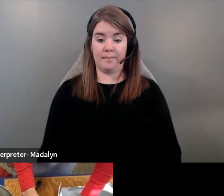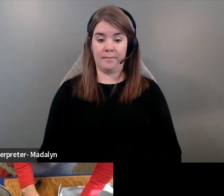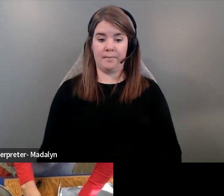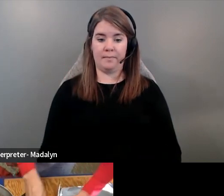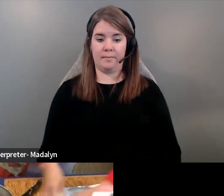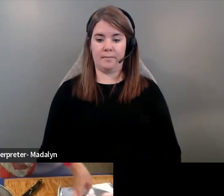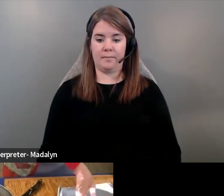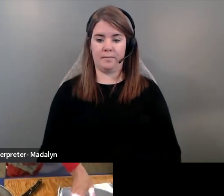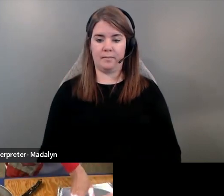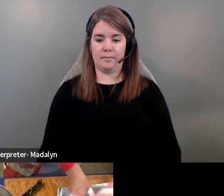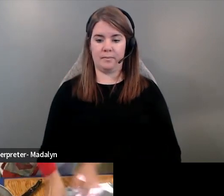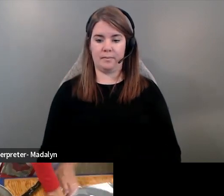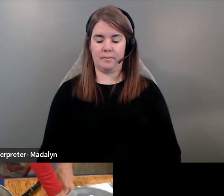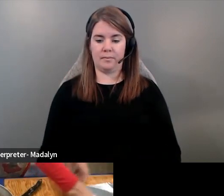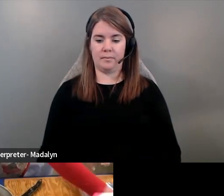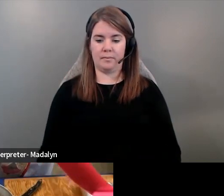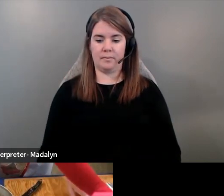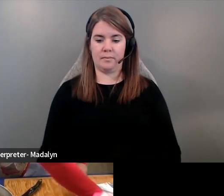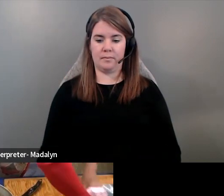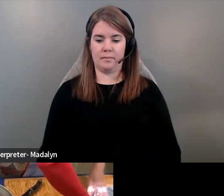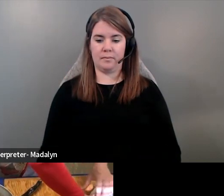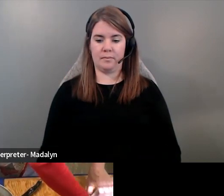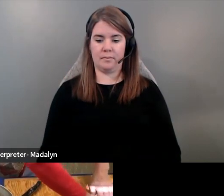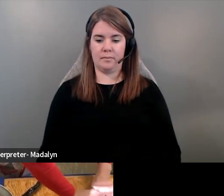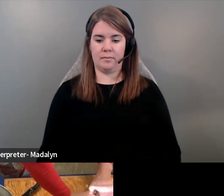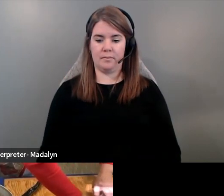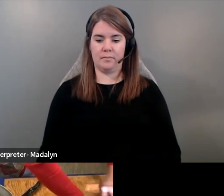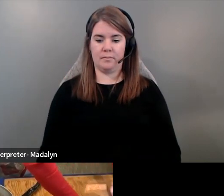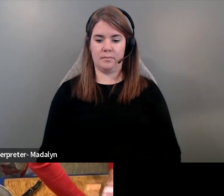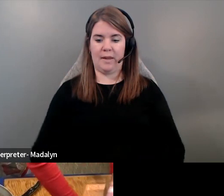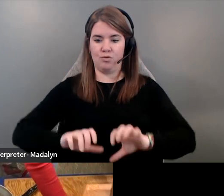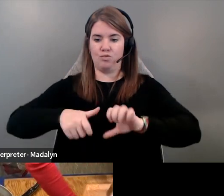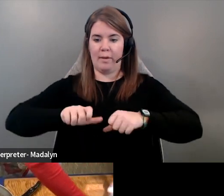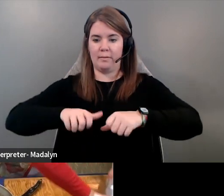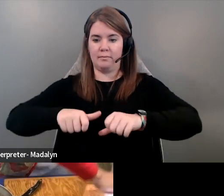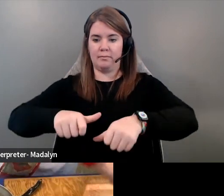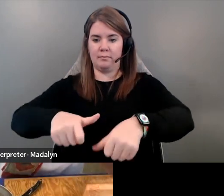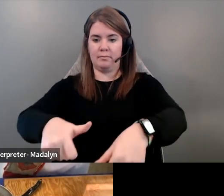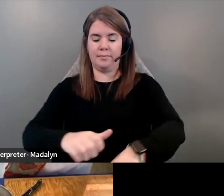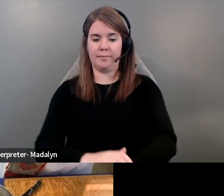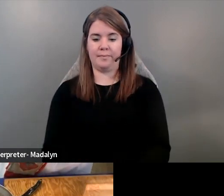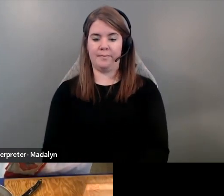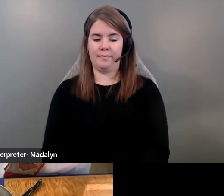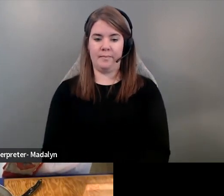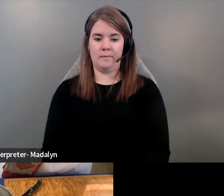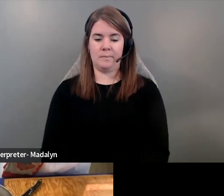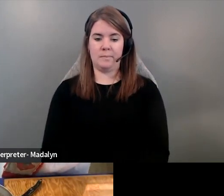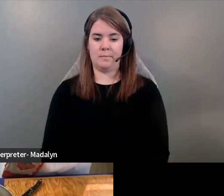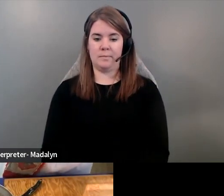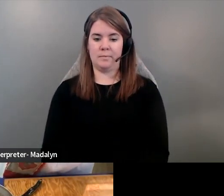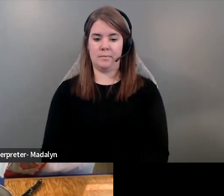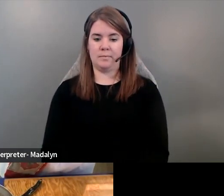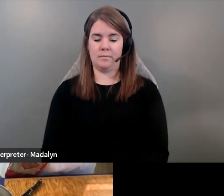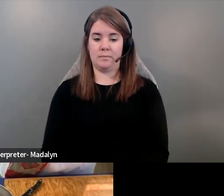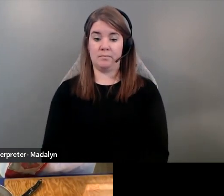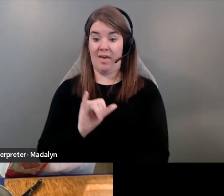Put my rolled up burrito on that and roll it up. And there I have something that I could have